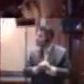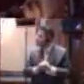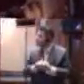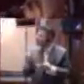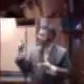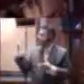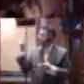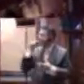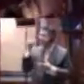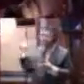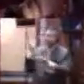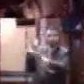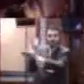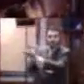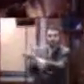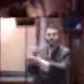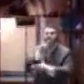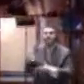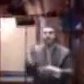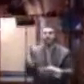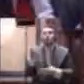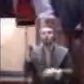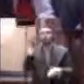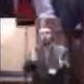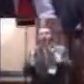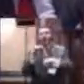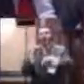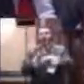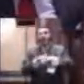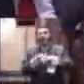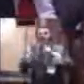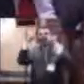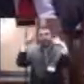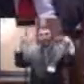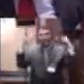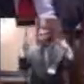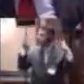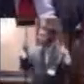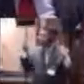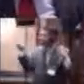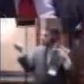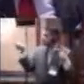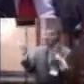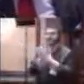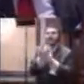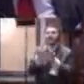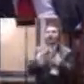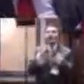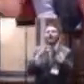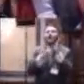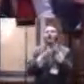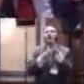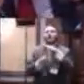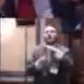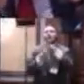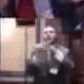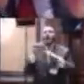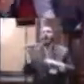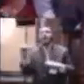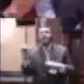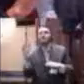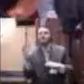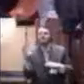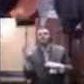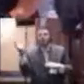the regulations that Mexico is imposing on the financing of parties as well as the allocation of airtime on radio